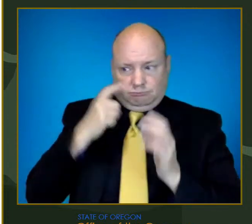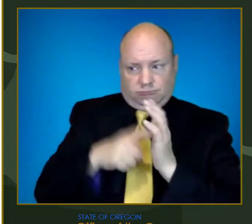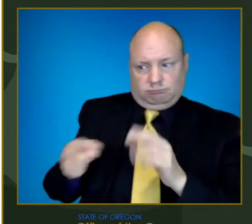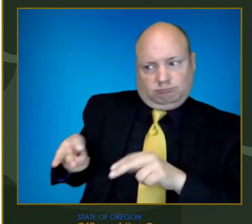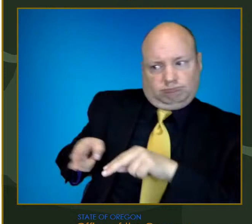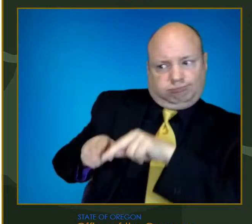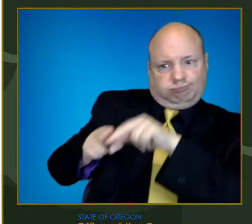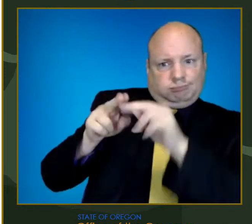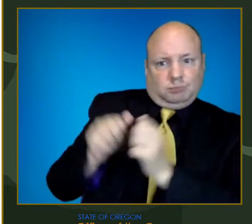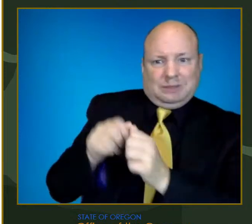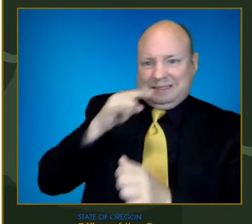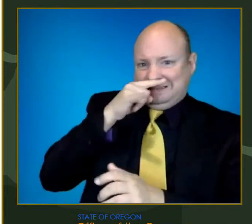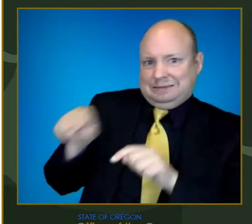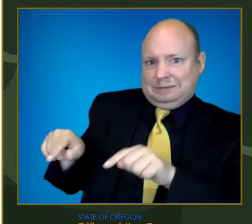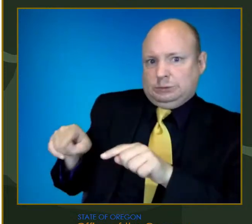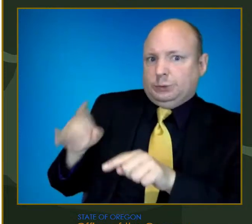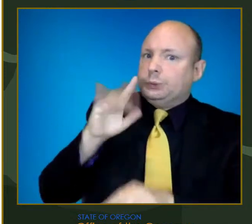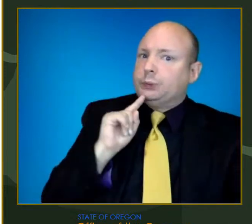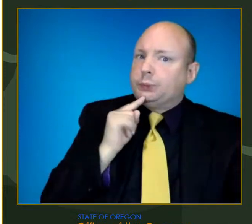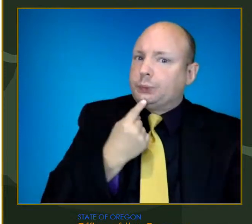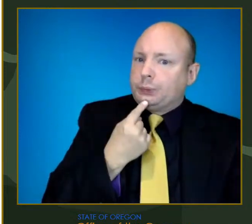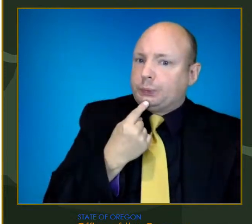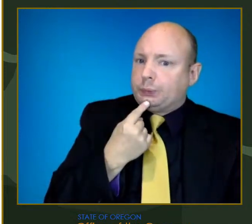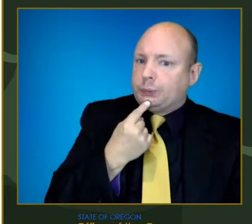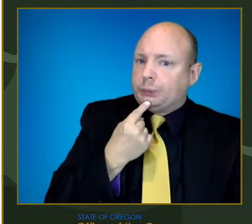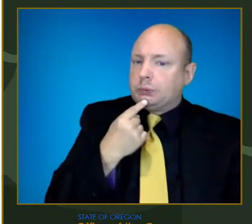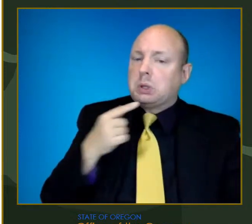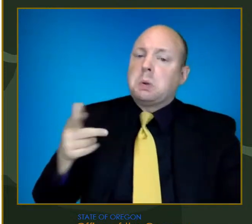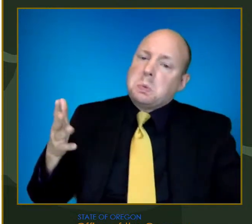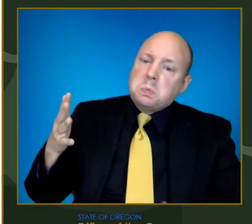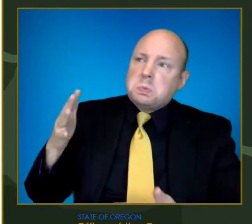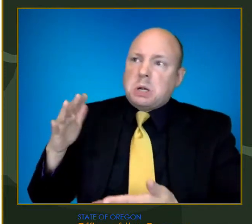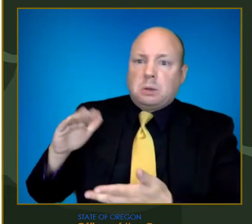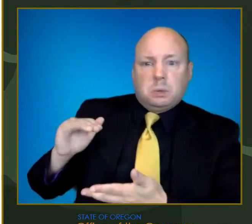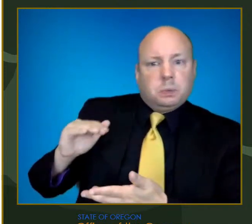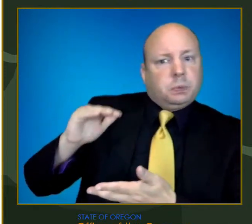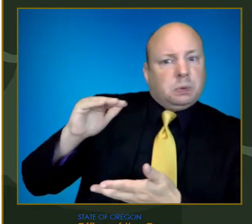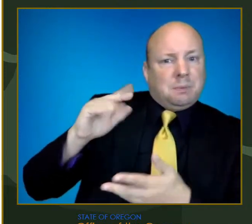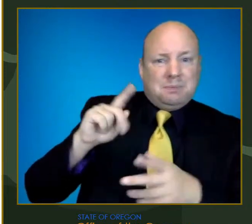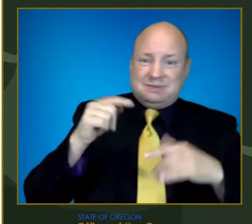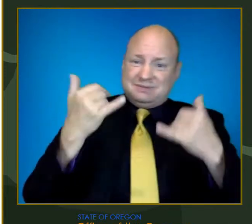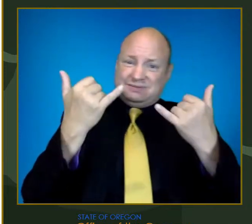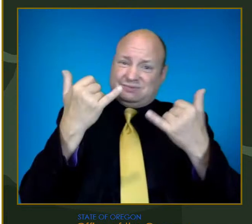still nonetheless devastating for the families facing these serious health crises.